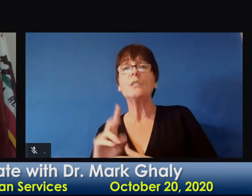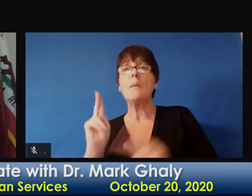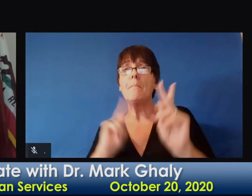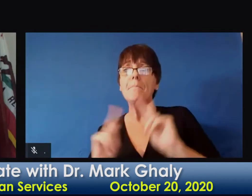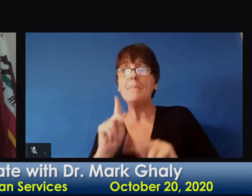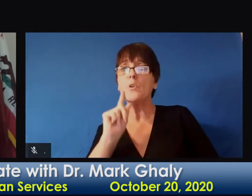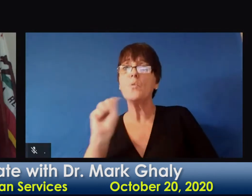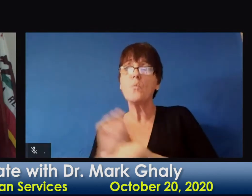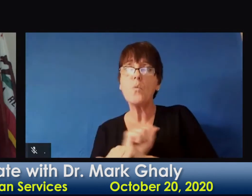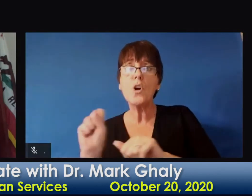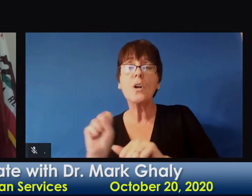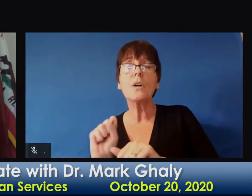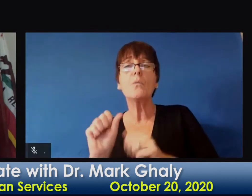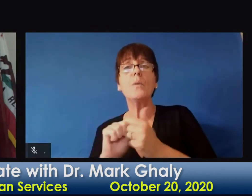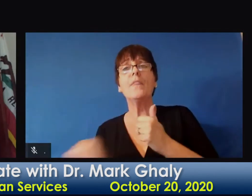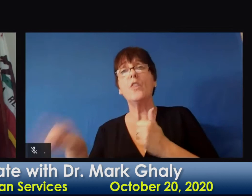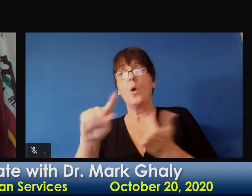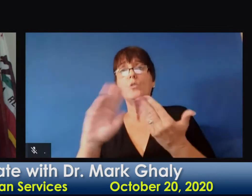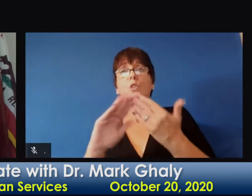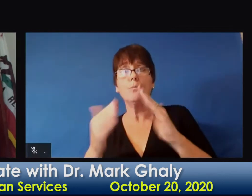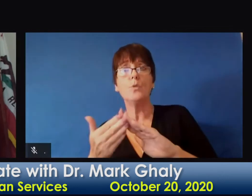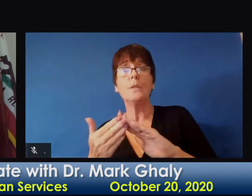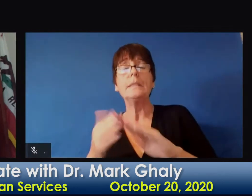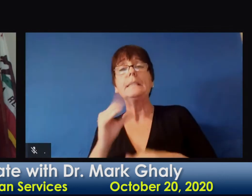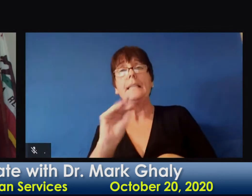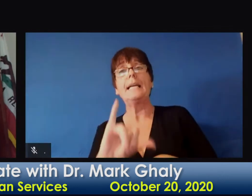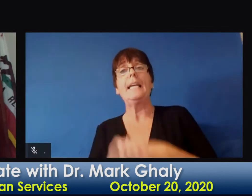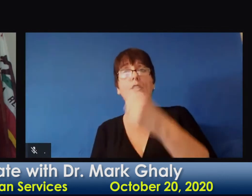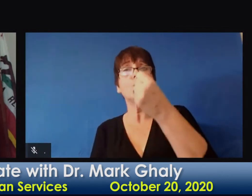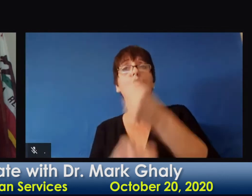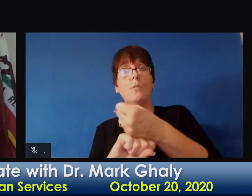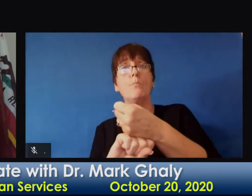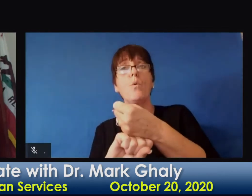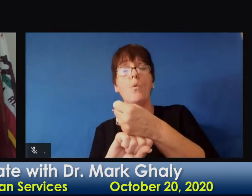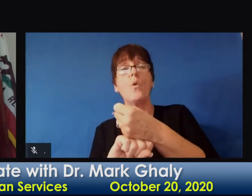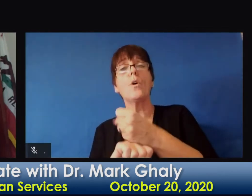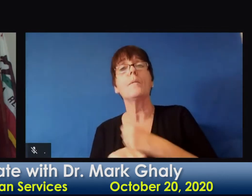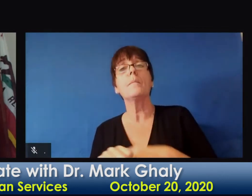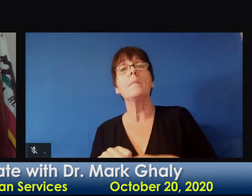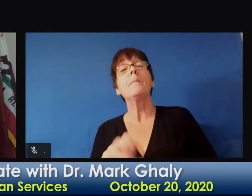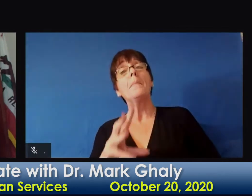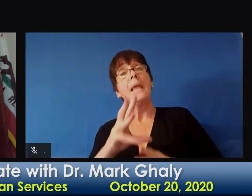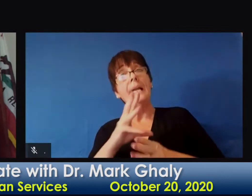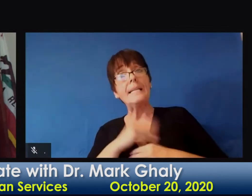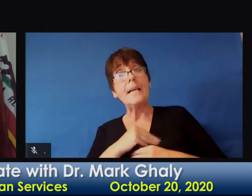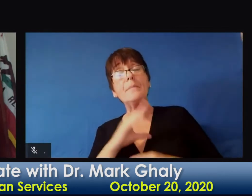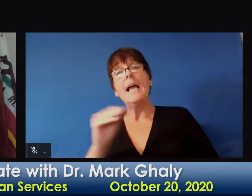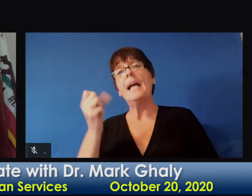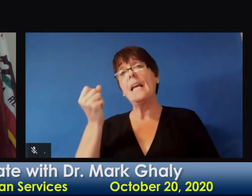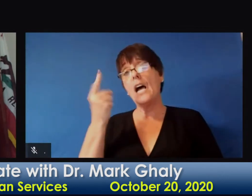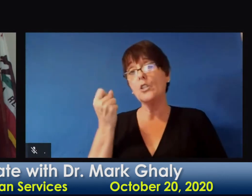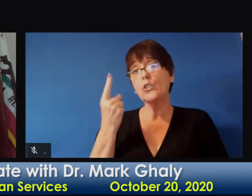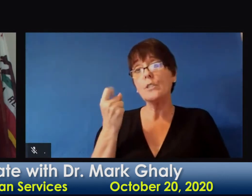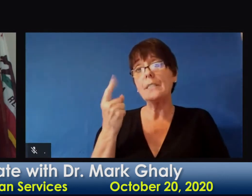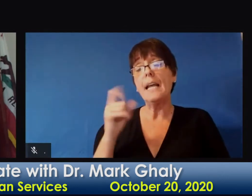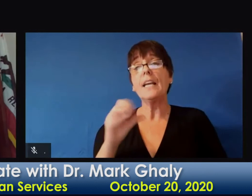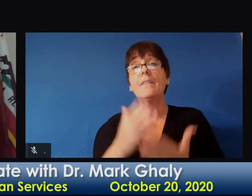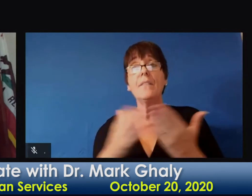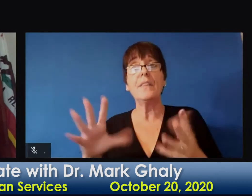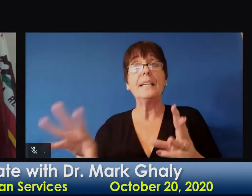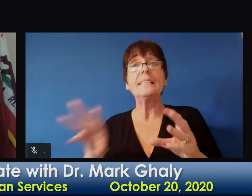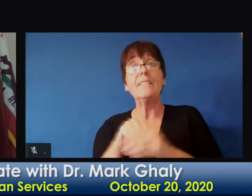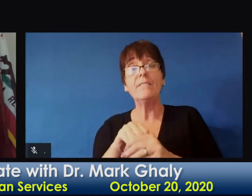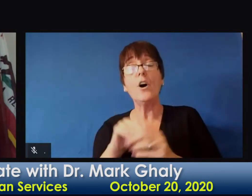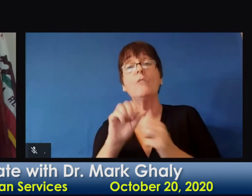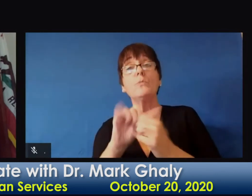communities, and can support acceptance and understanding of things involved in